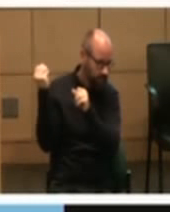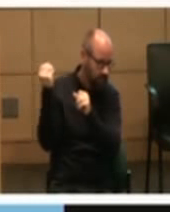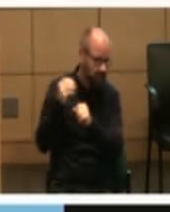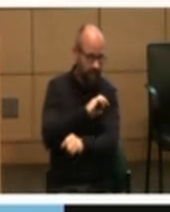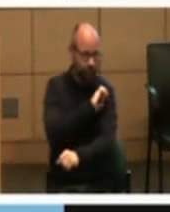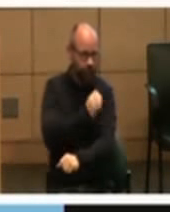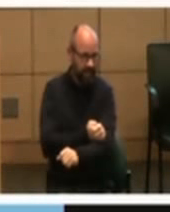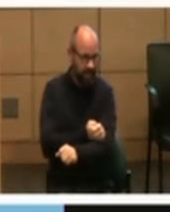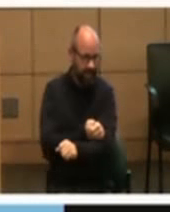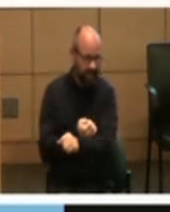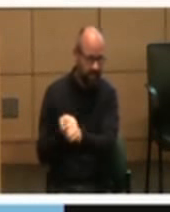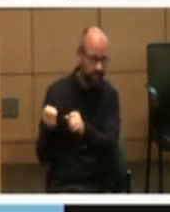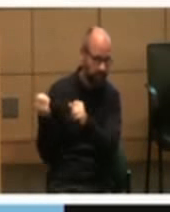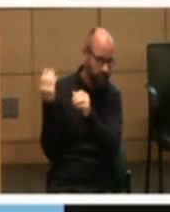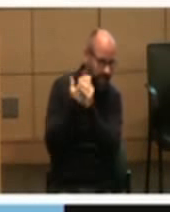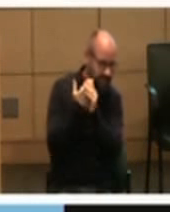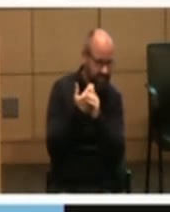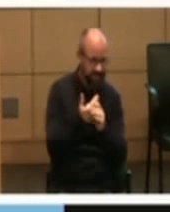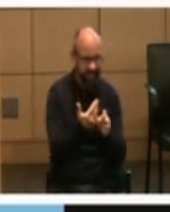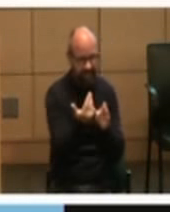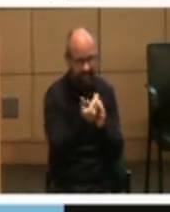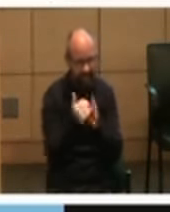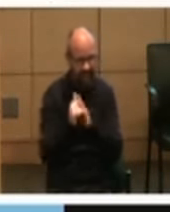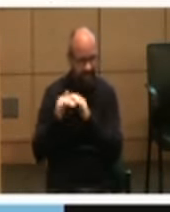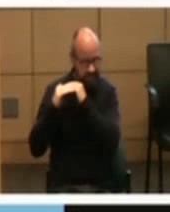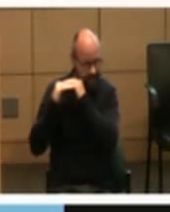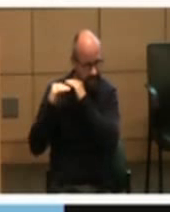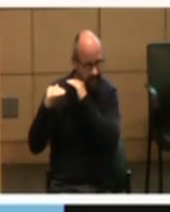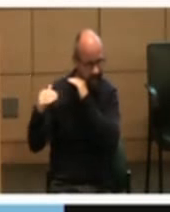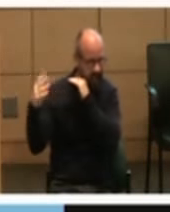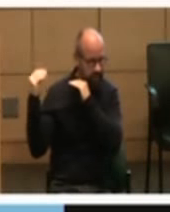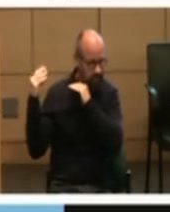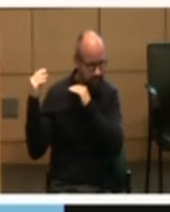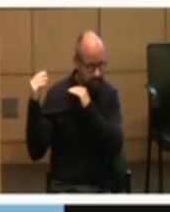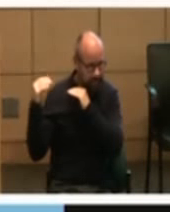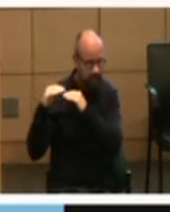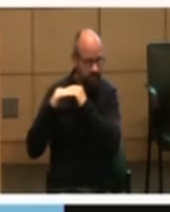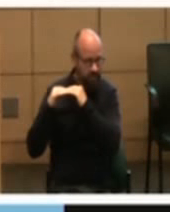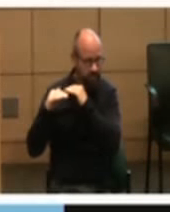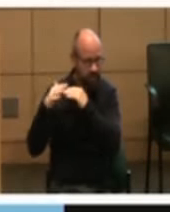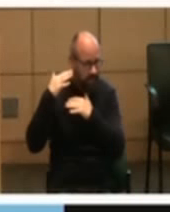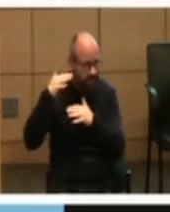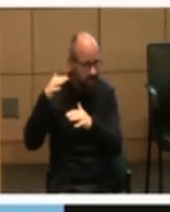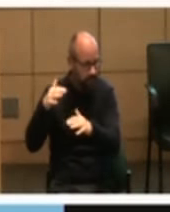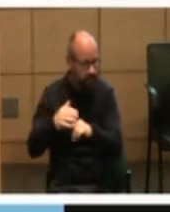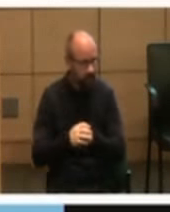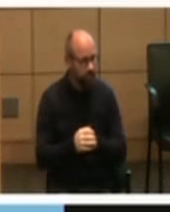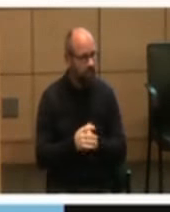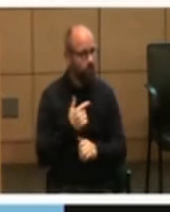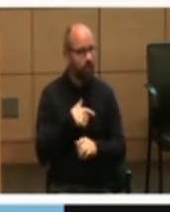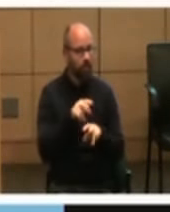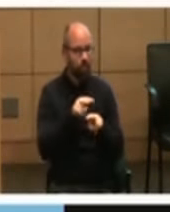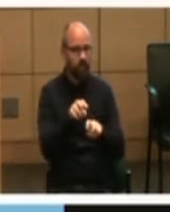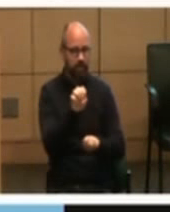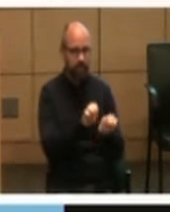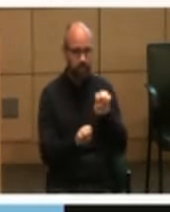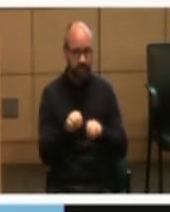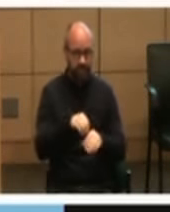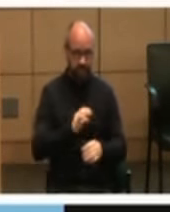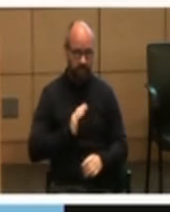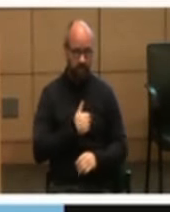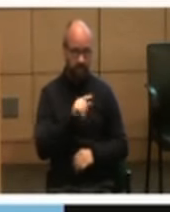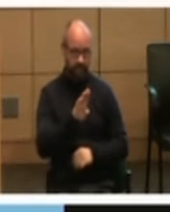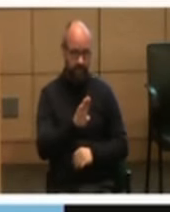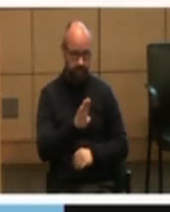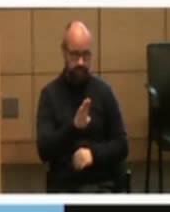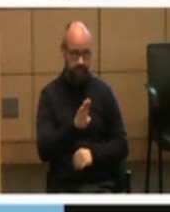that relatively steady state noise. So we can look to experiments that have been done in our laboratory to